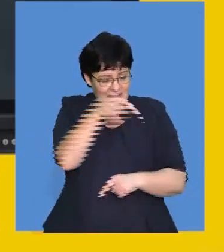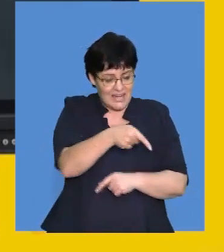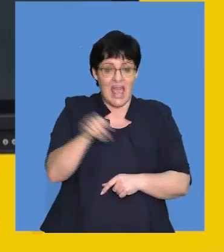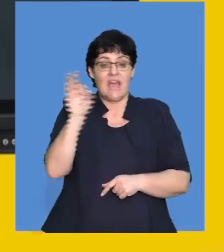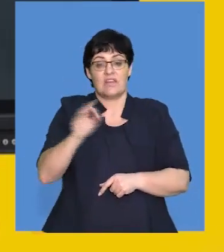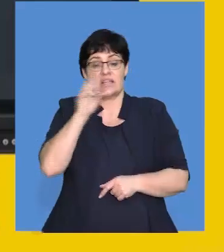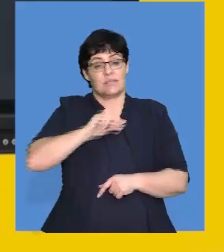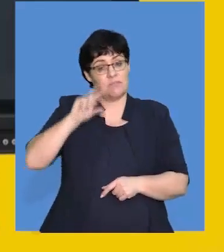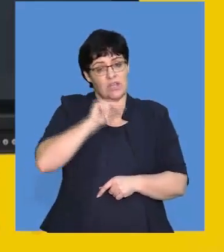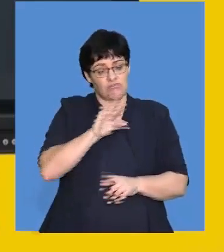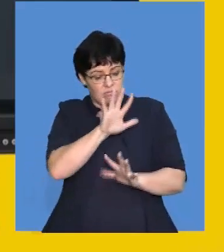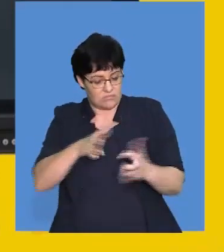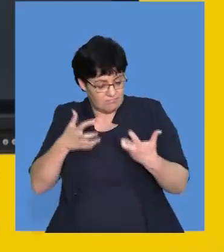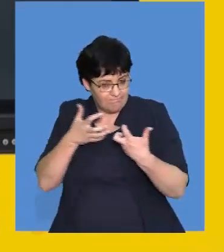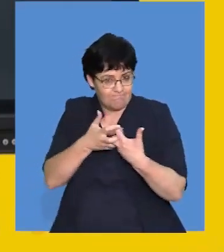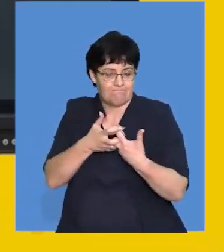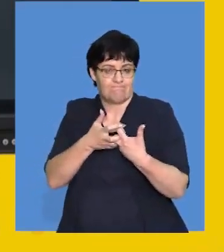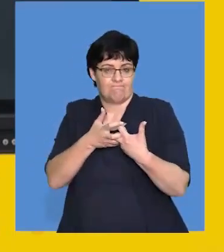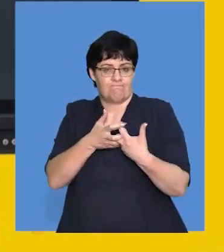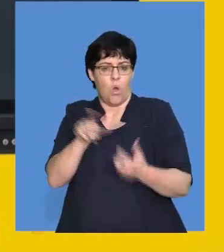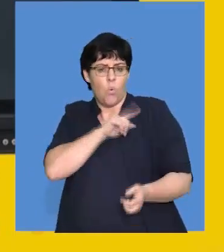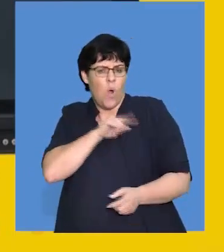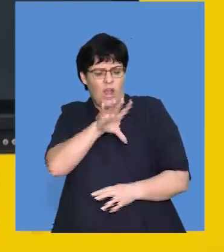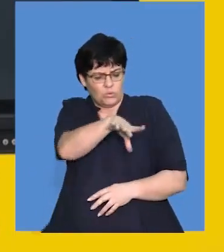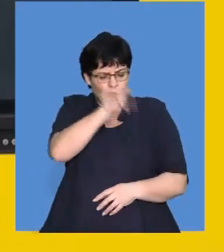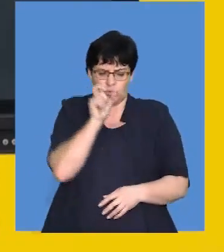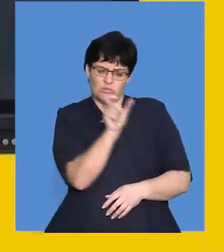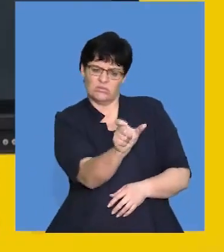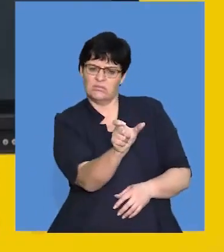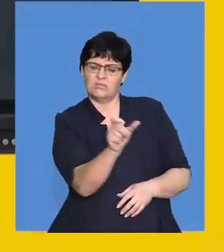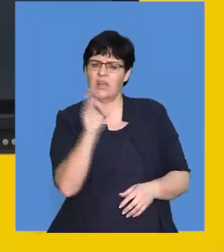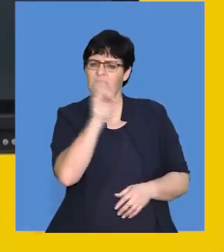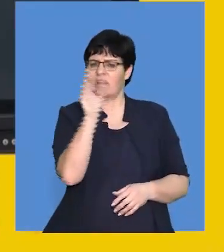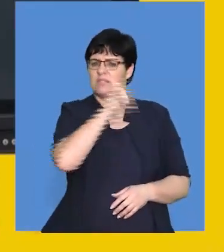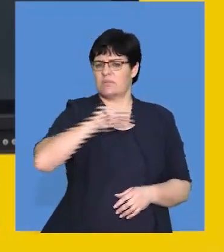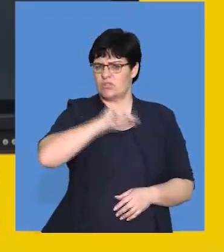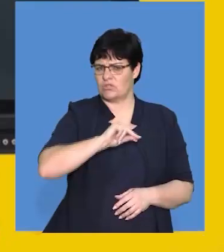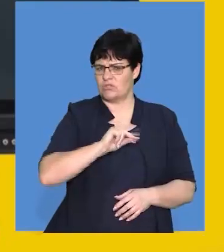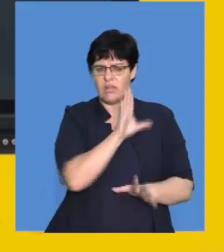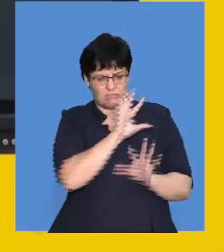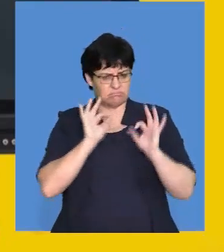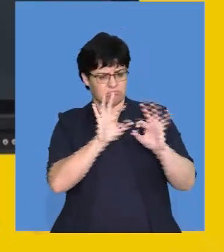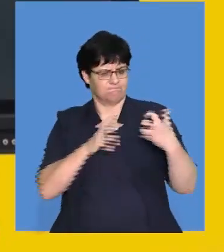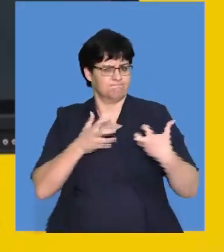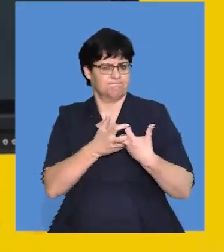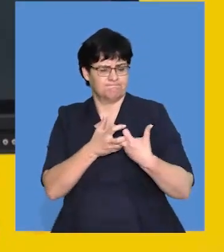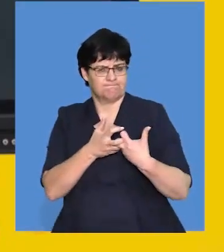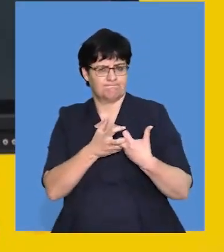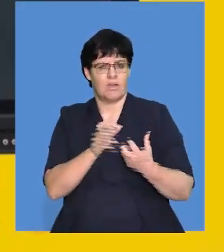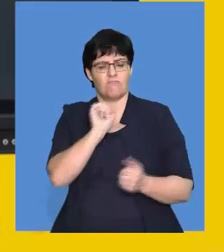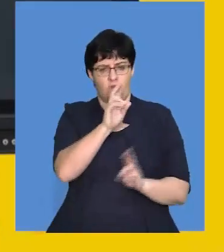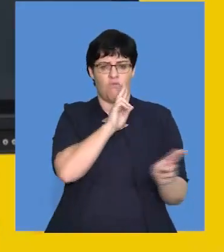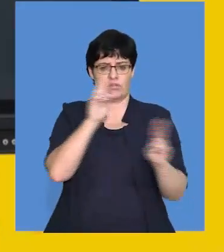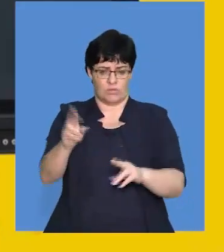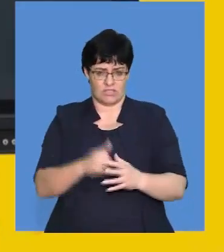is relevant. Why did you choose this figure of speech as the one that is appropriate for your response? So